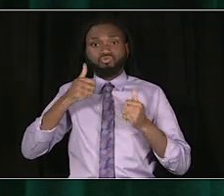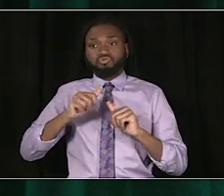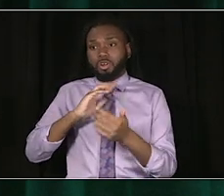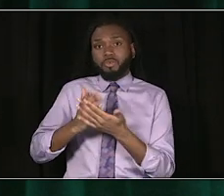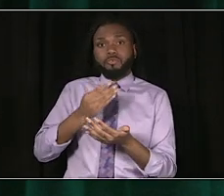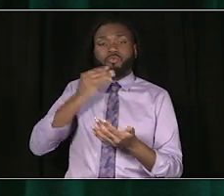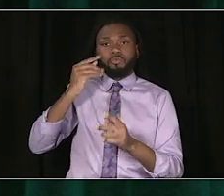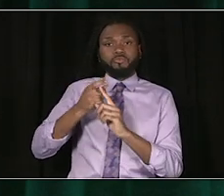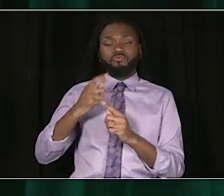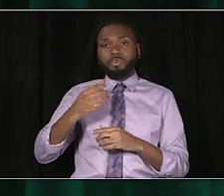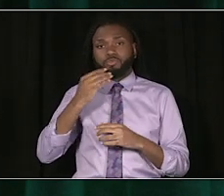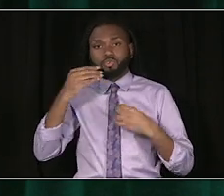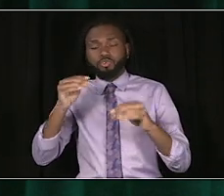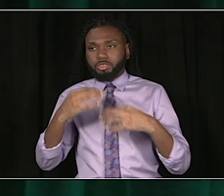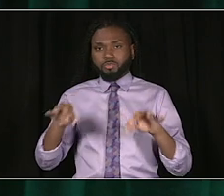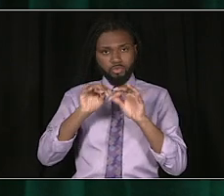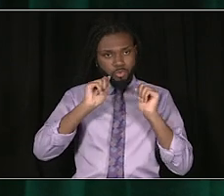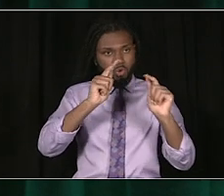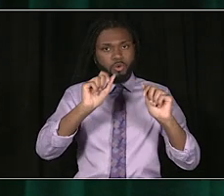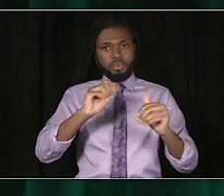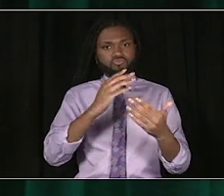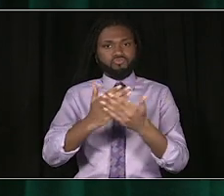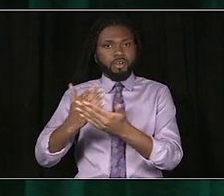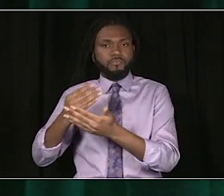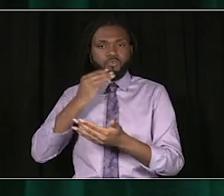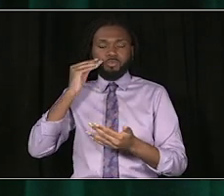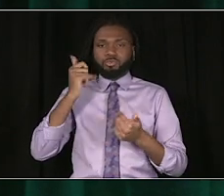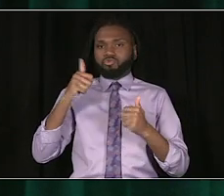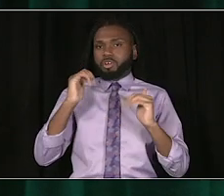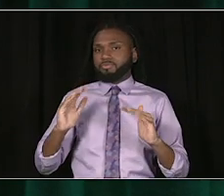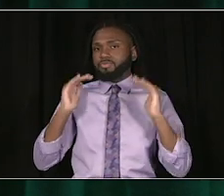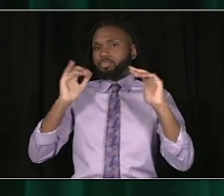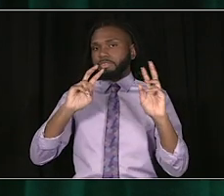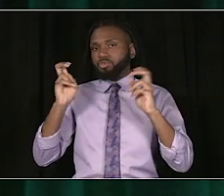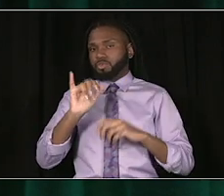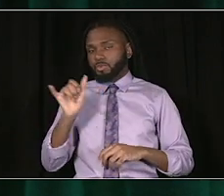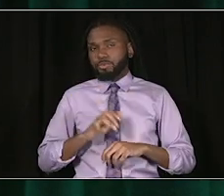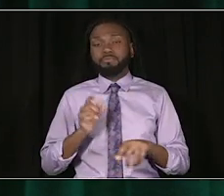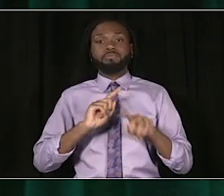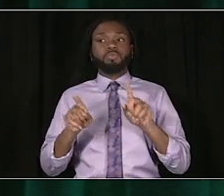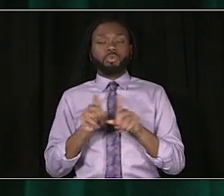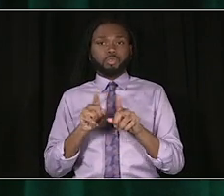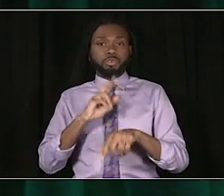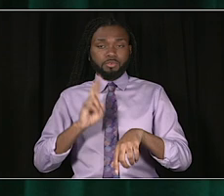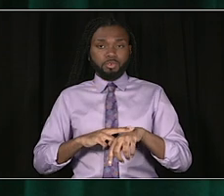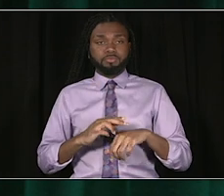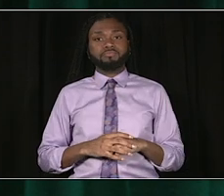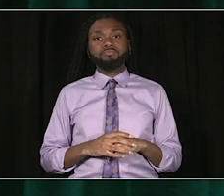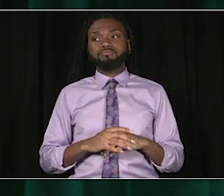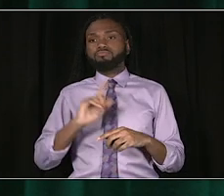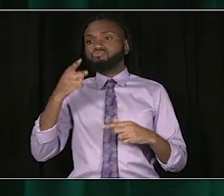from the grocery store, that everyone gets safe. So trying to advance those issues as well. And then, of course,